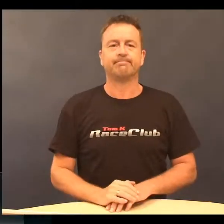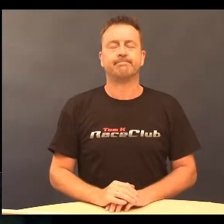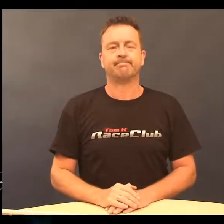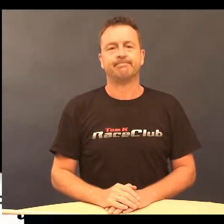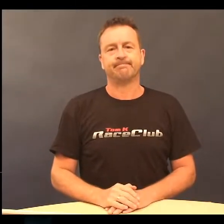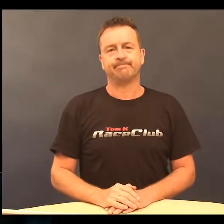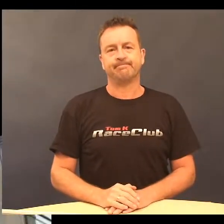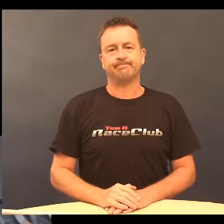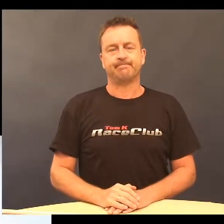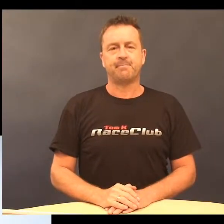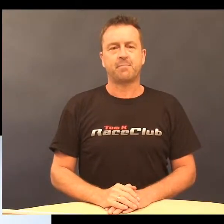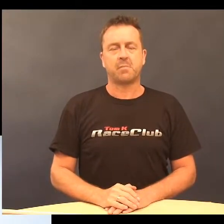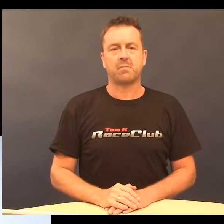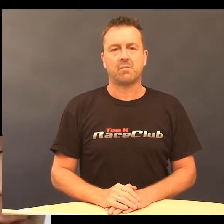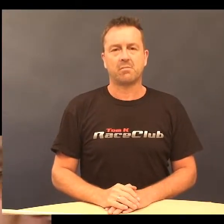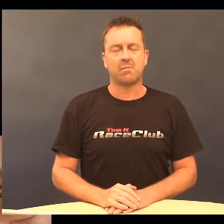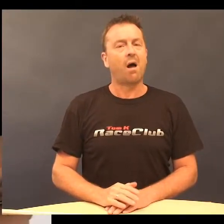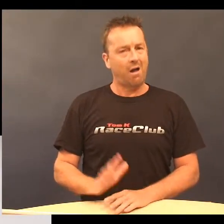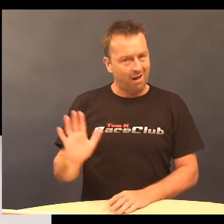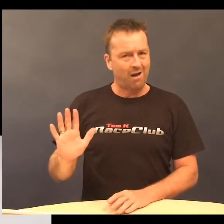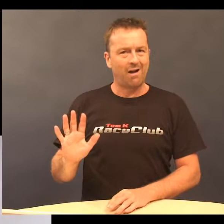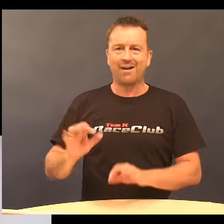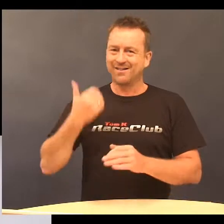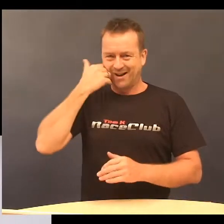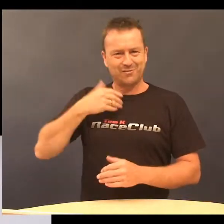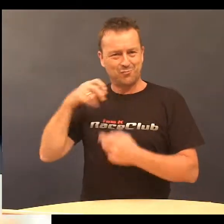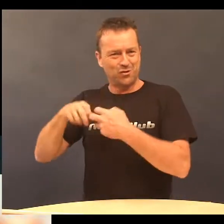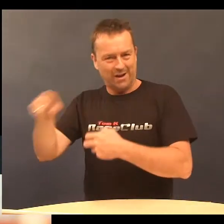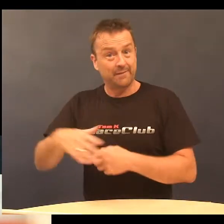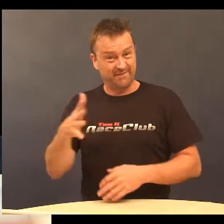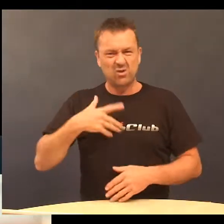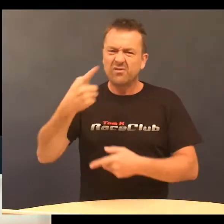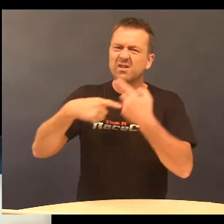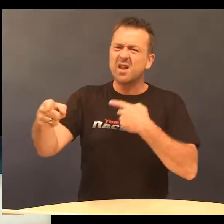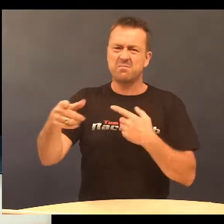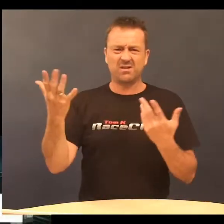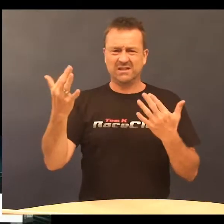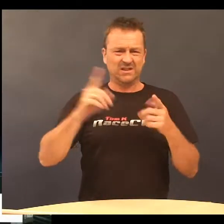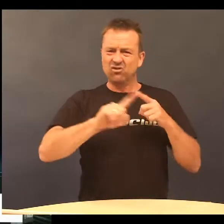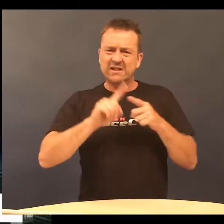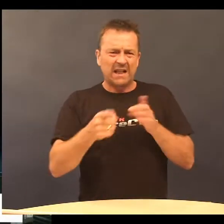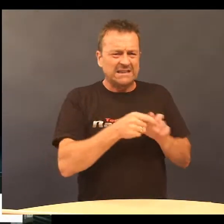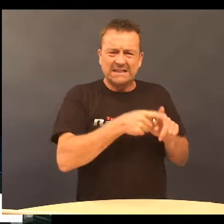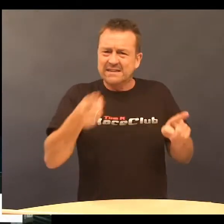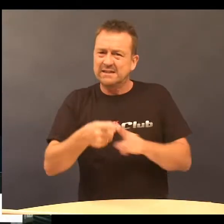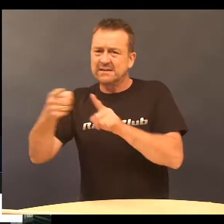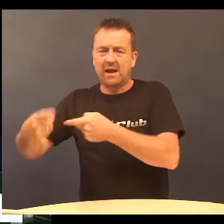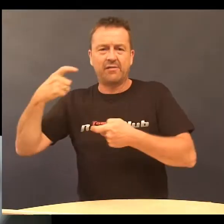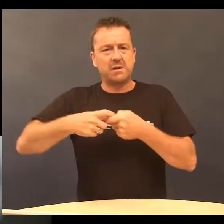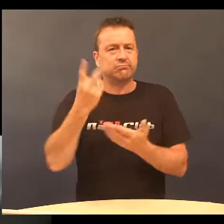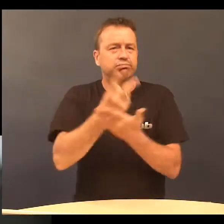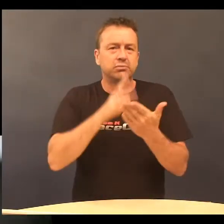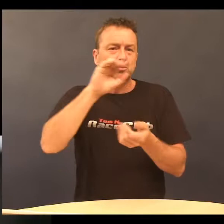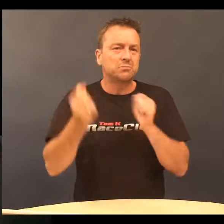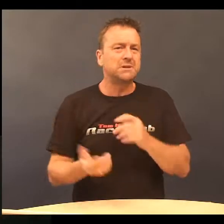Mans 2014. Hello. Hi Fred, nice to meet you. Tell me, what are the different stages involved in designing a new